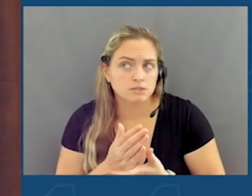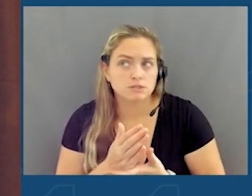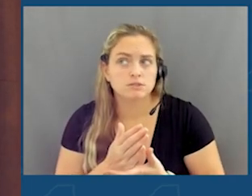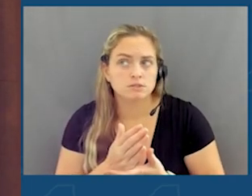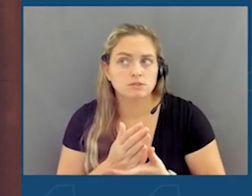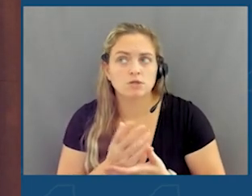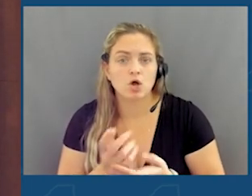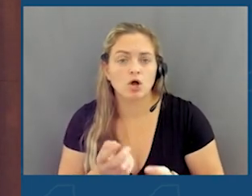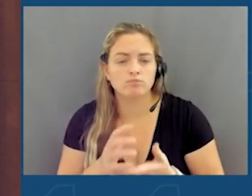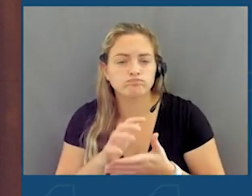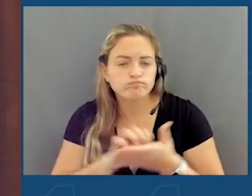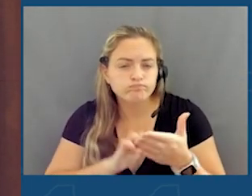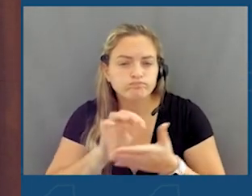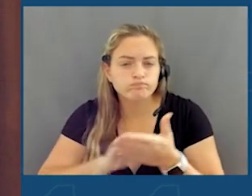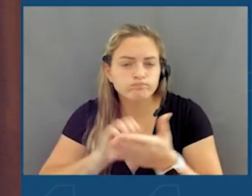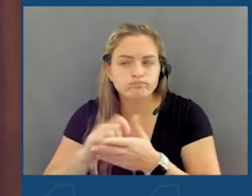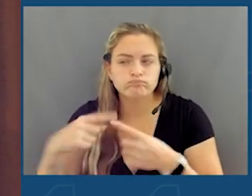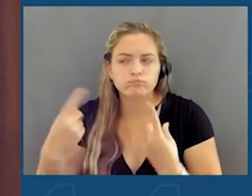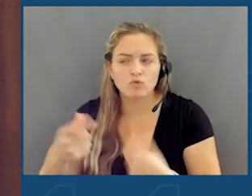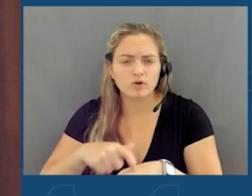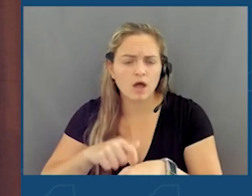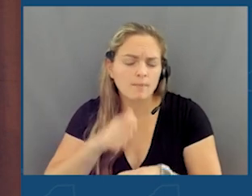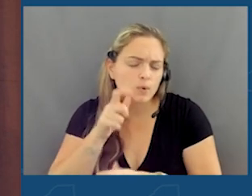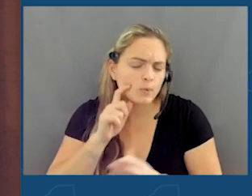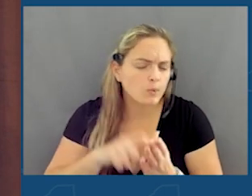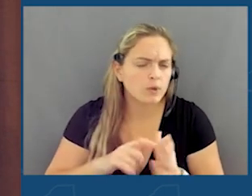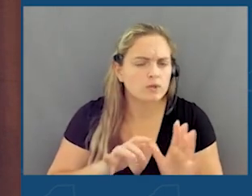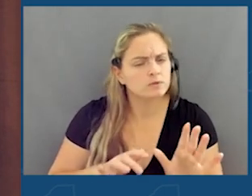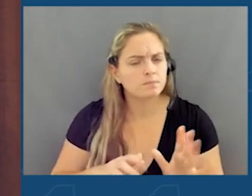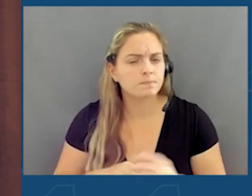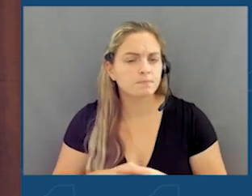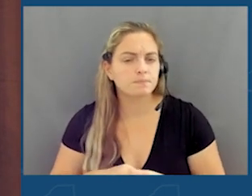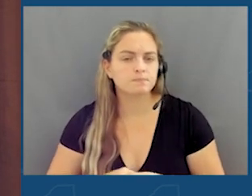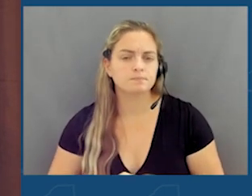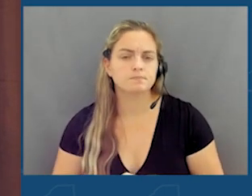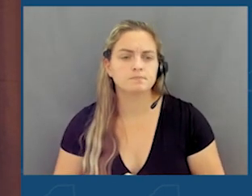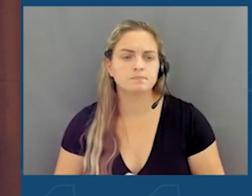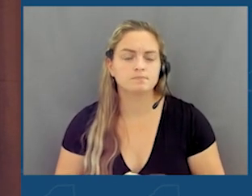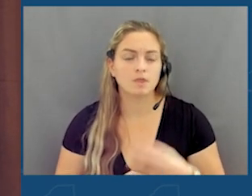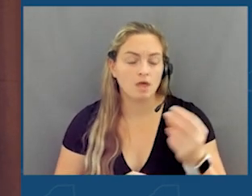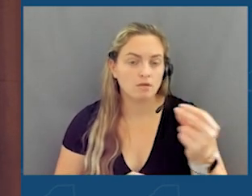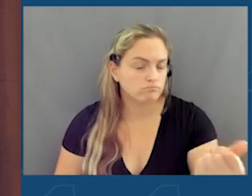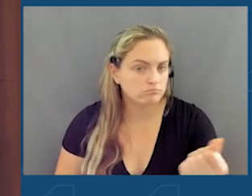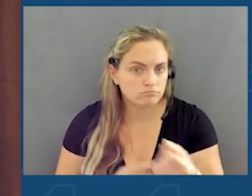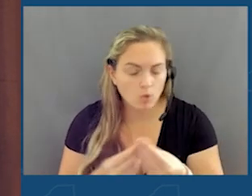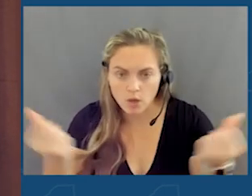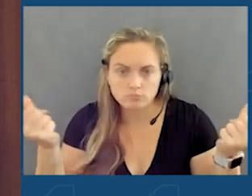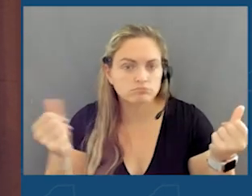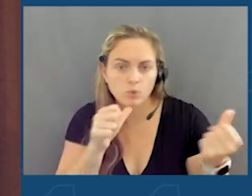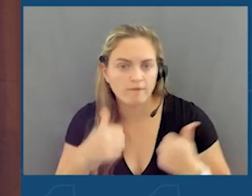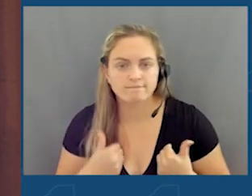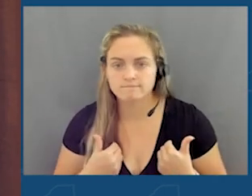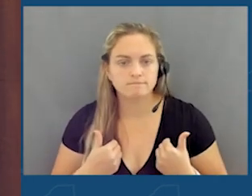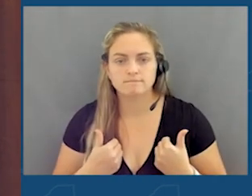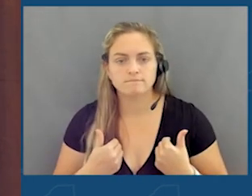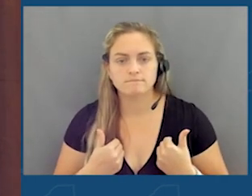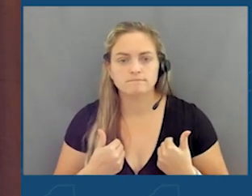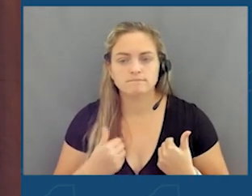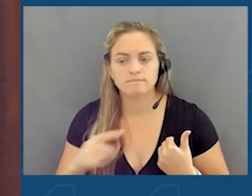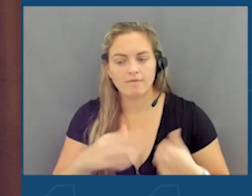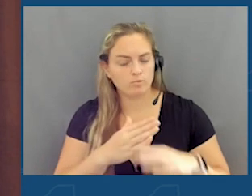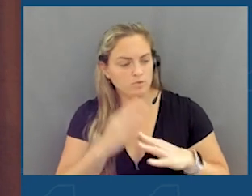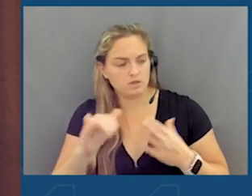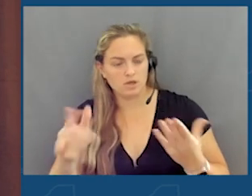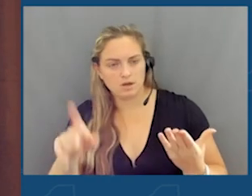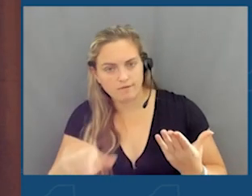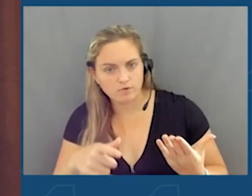over time and maybe you don't quite notice it. And all of a sudden they're gone. That's what we have to protect against. That's